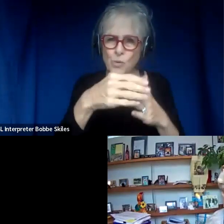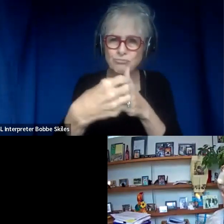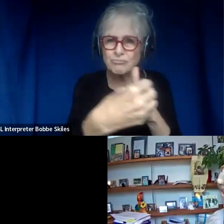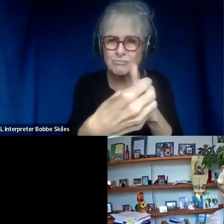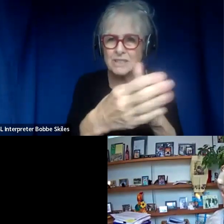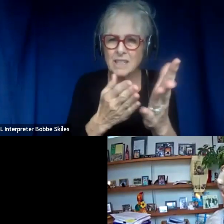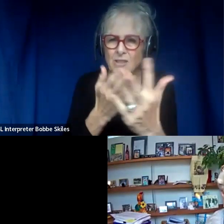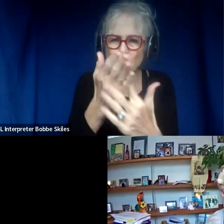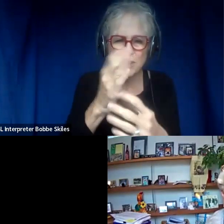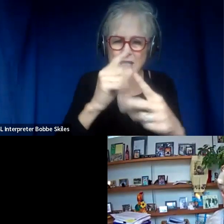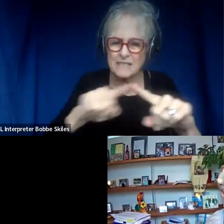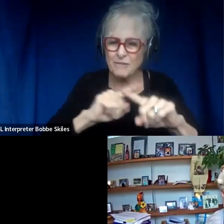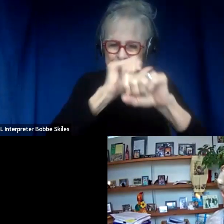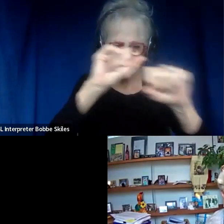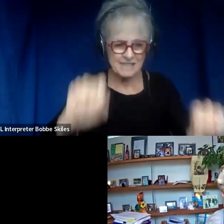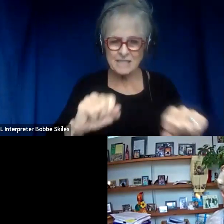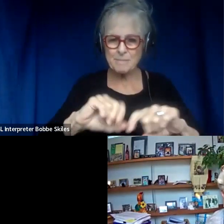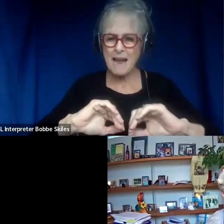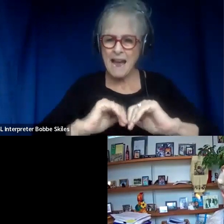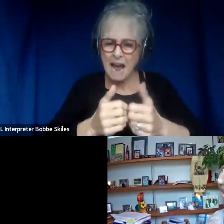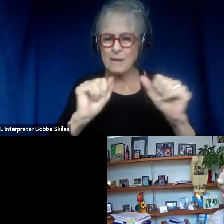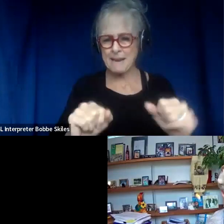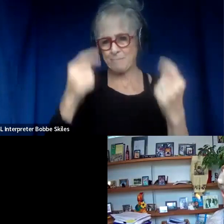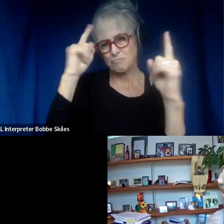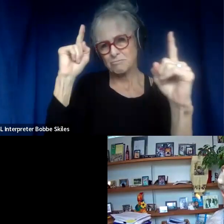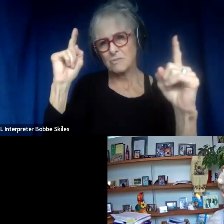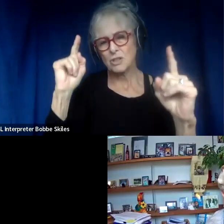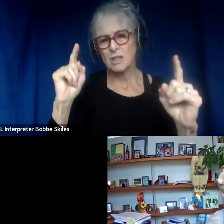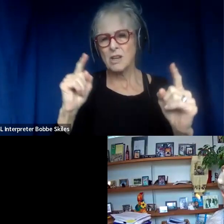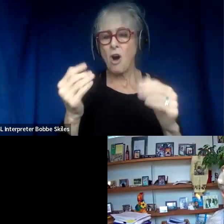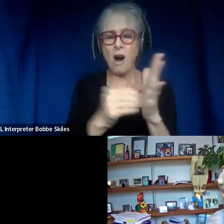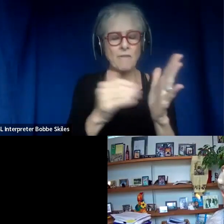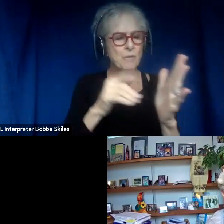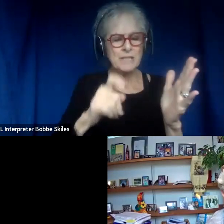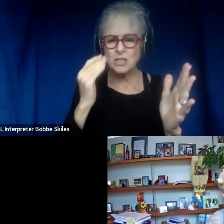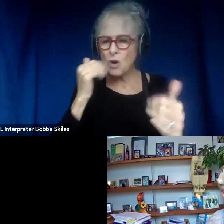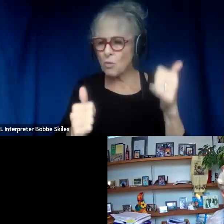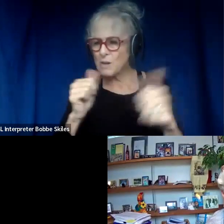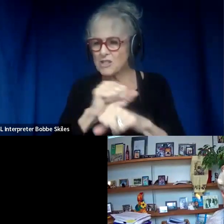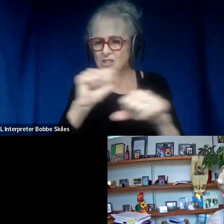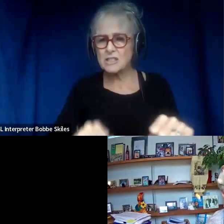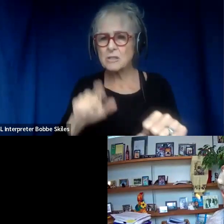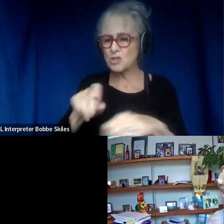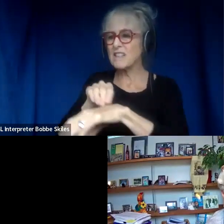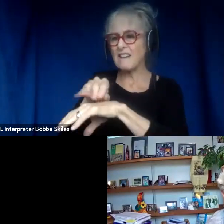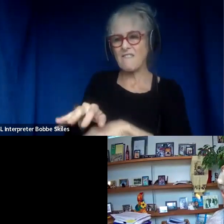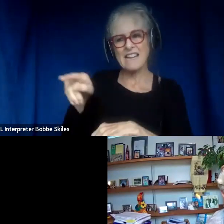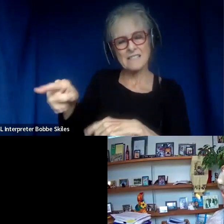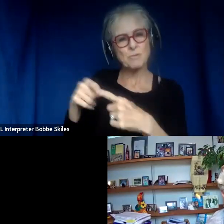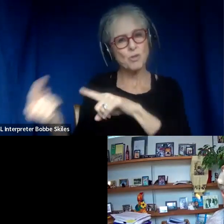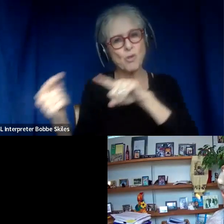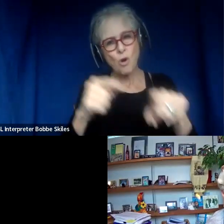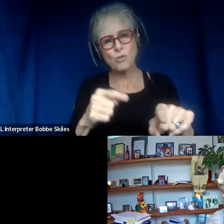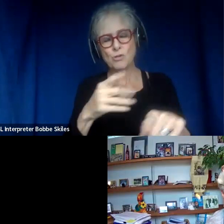what's advice to making those systems work. So sometimes it's often knowing which system to send somebody to, advising them for it, and